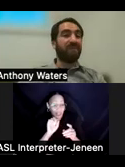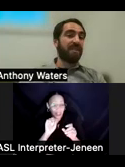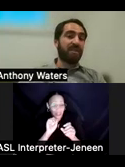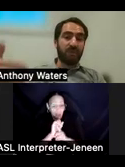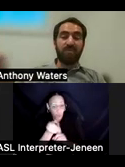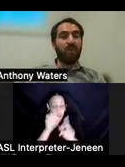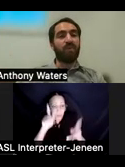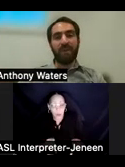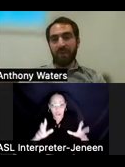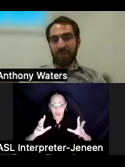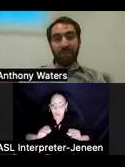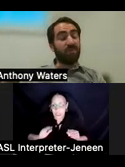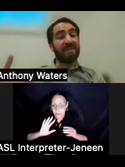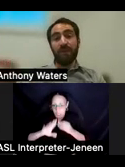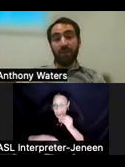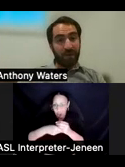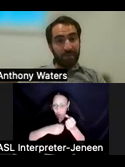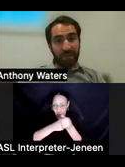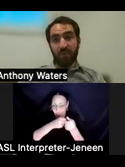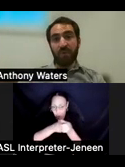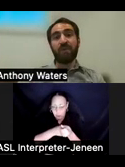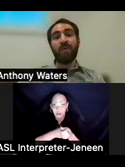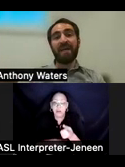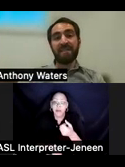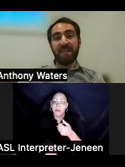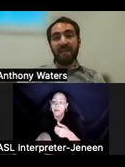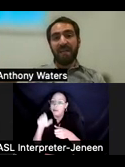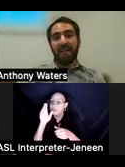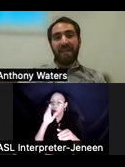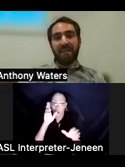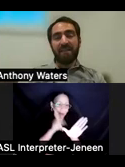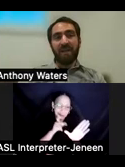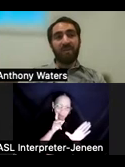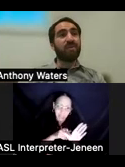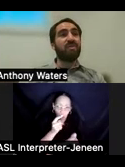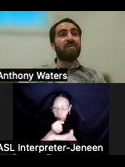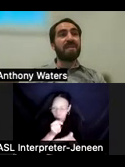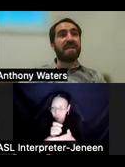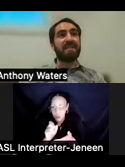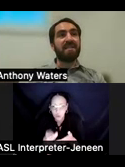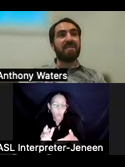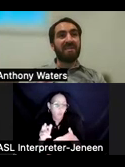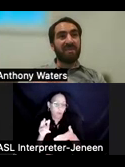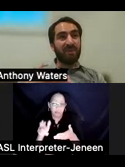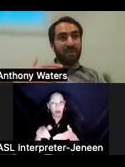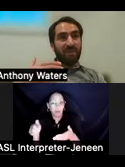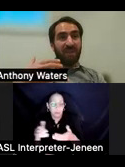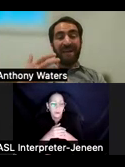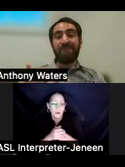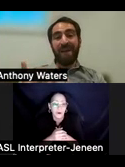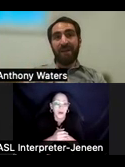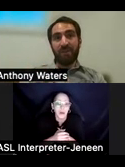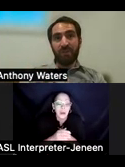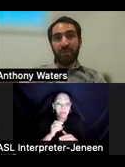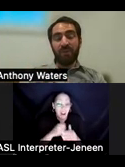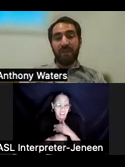sort of additional support, whether it be through a psychotherapist or otherwise. And under those circumstances, there's a lot